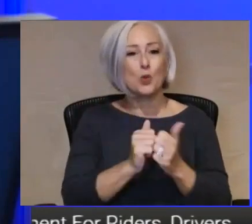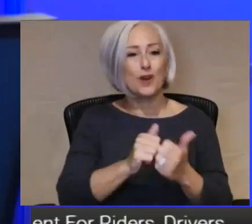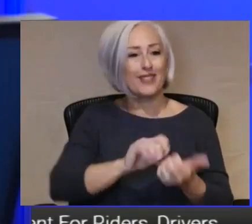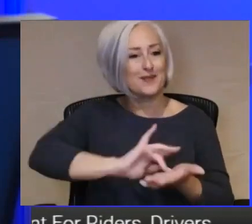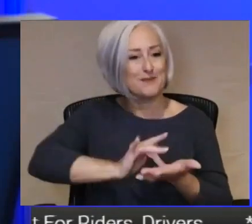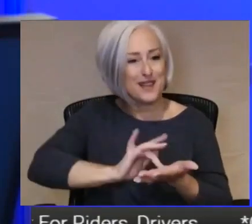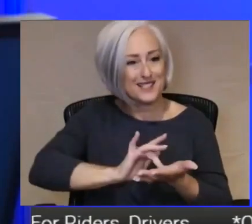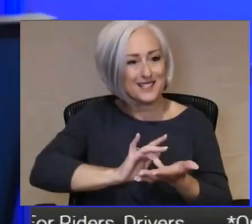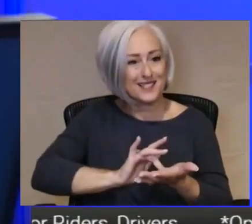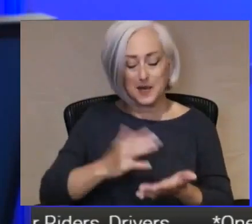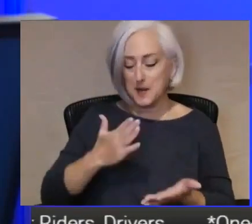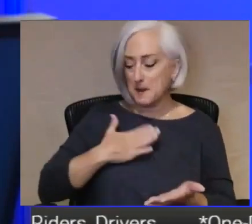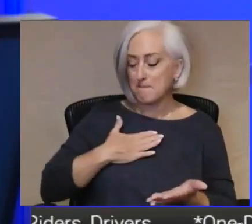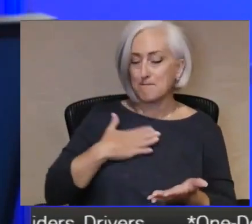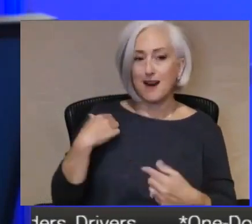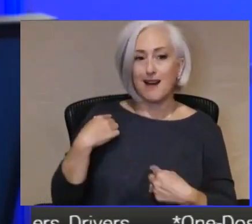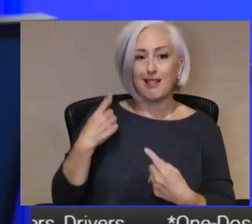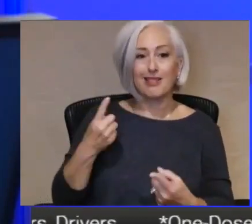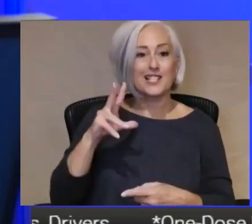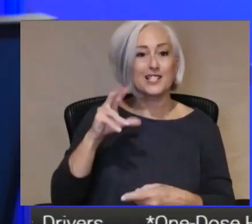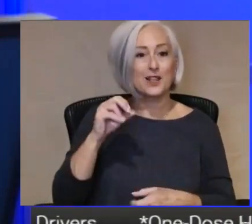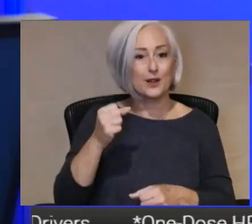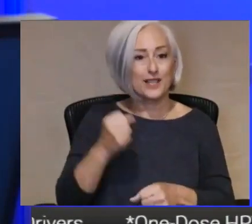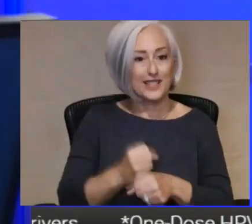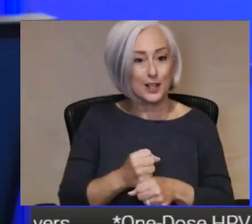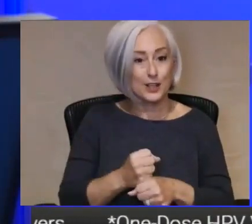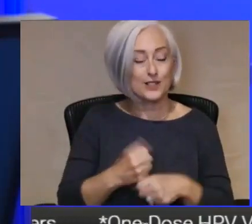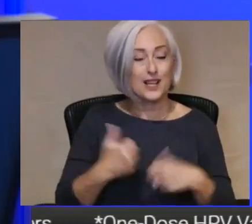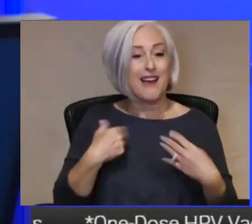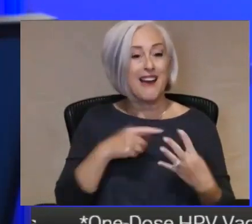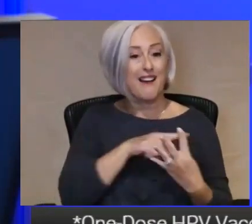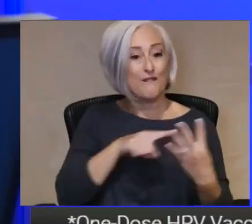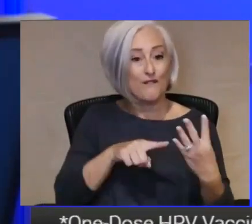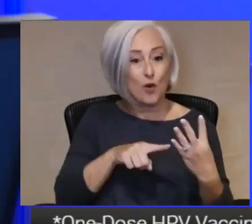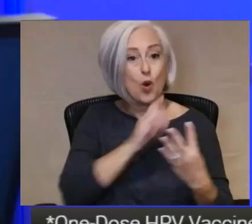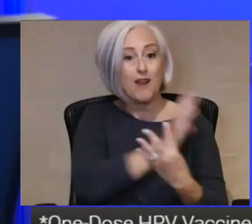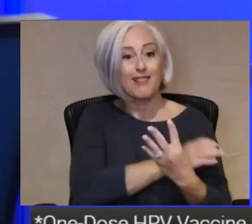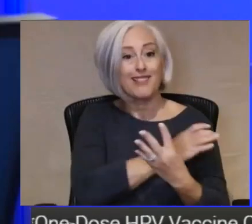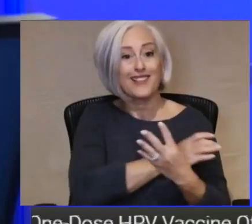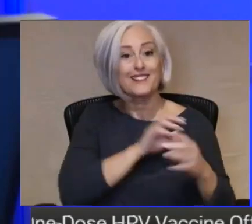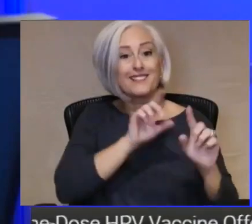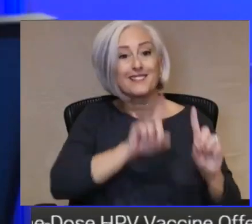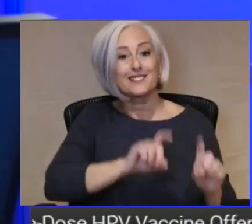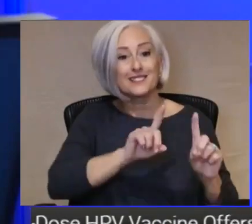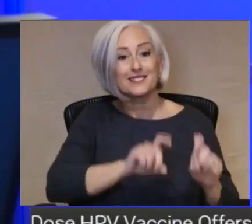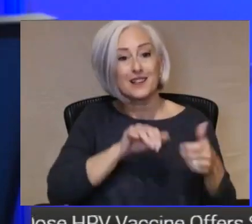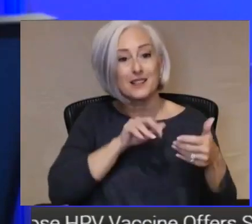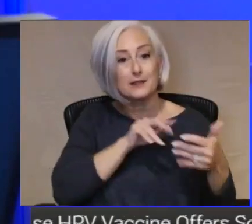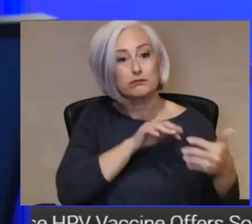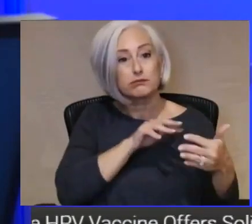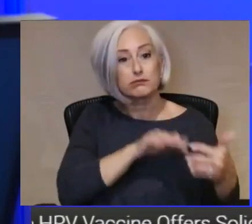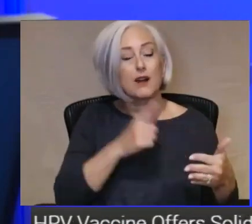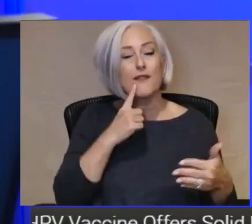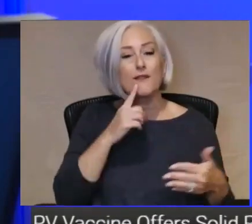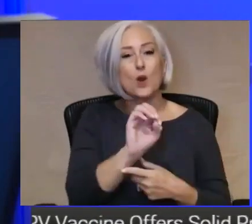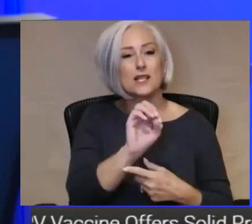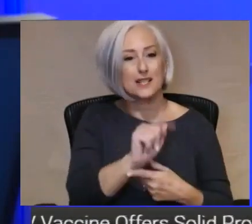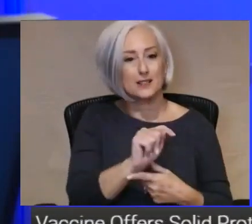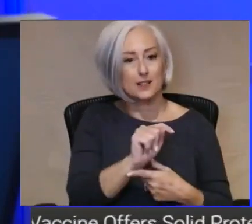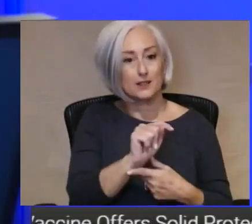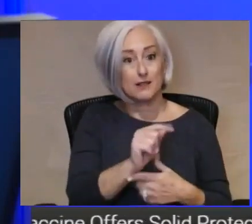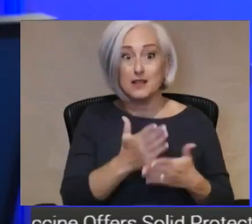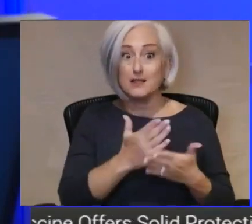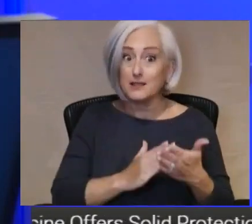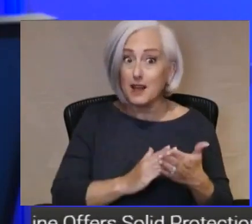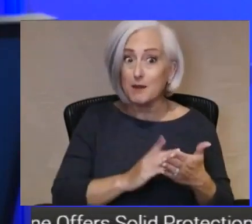first time I have 4 clinical trials ongoing for essential tremor. And some of them are very promising. If you are